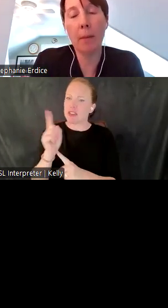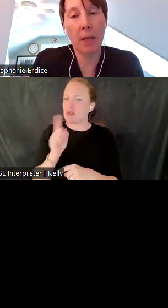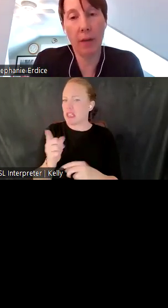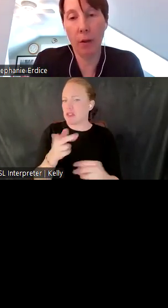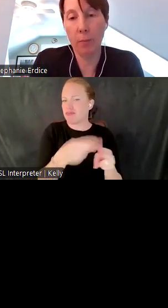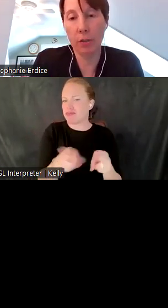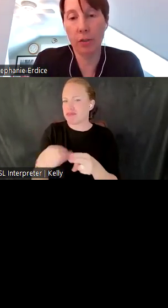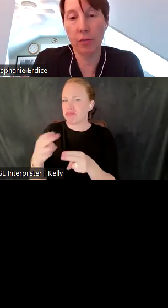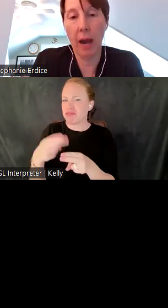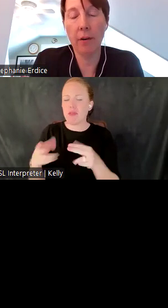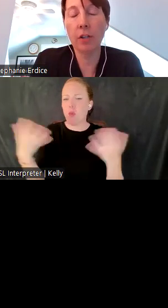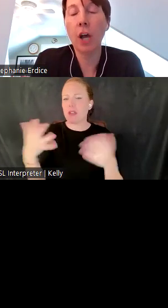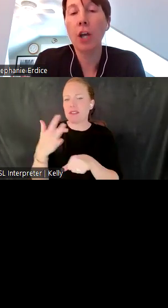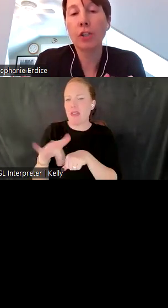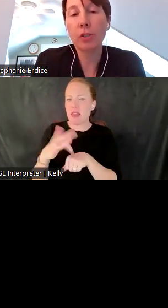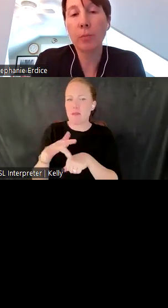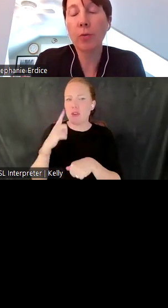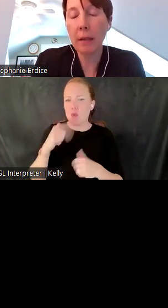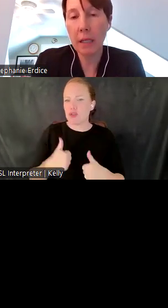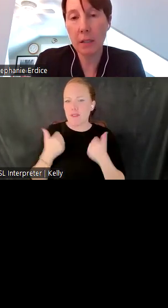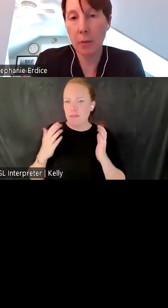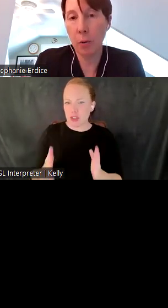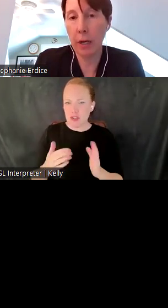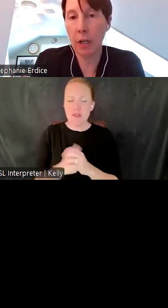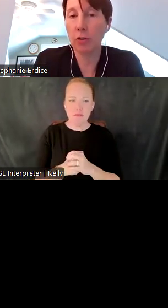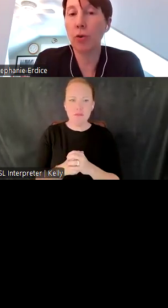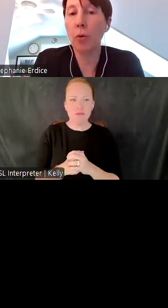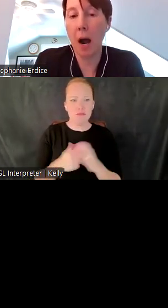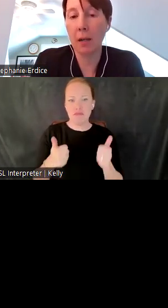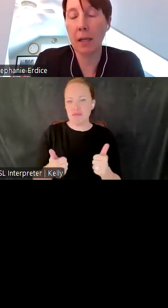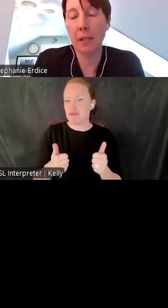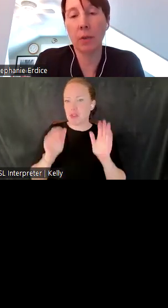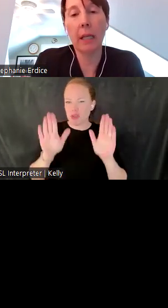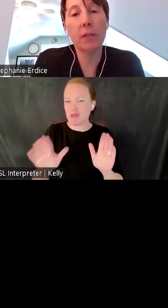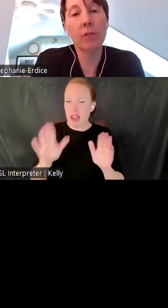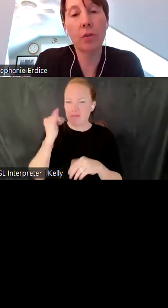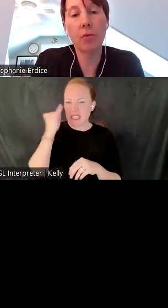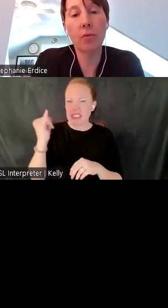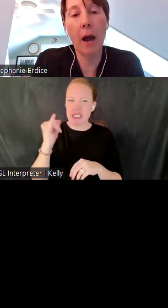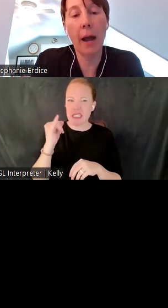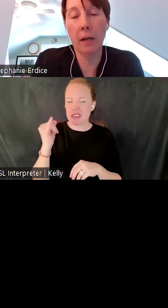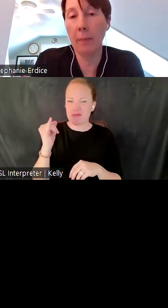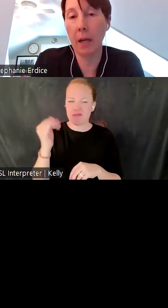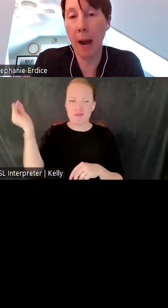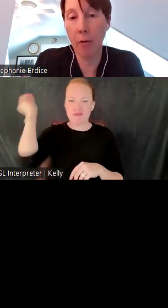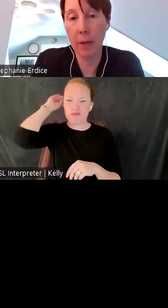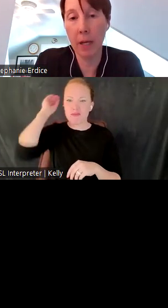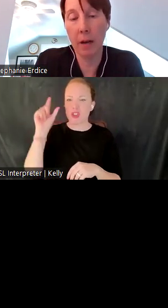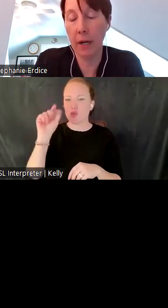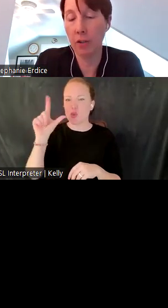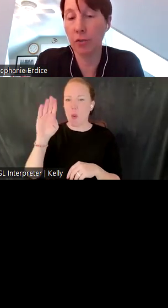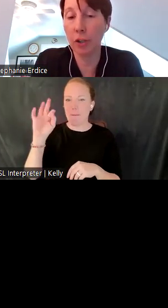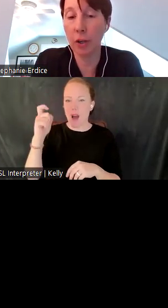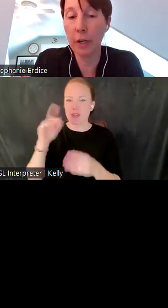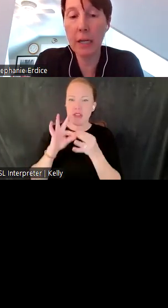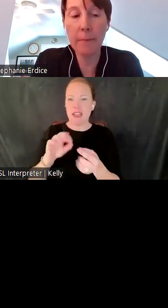about what might be available to survivors. So some great things to put in your toolbox as it relates to economic empowerment